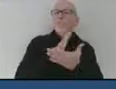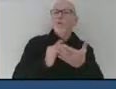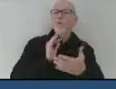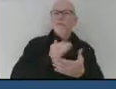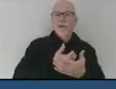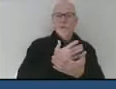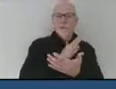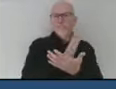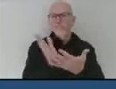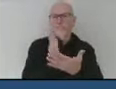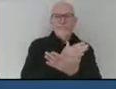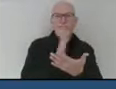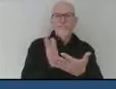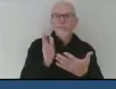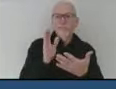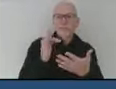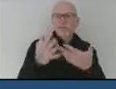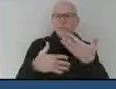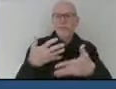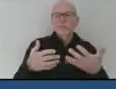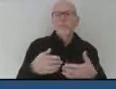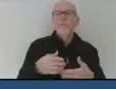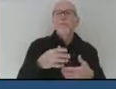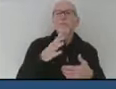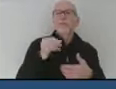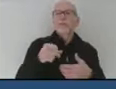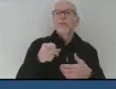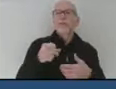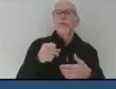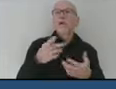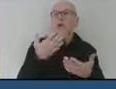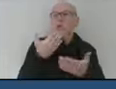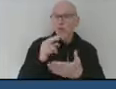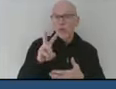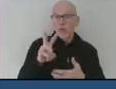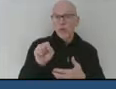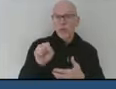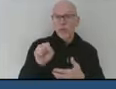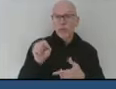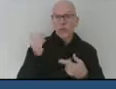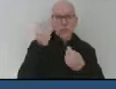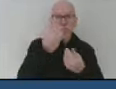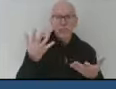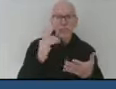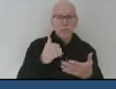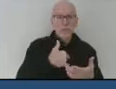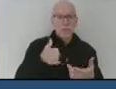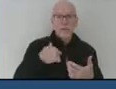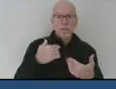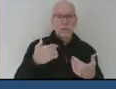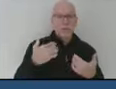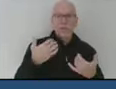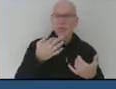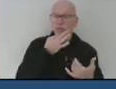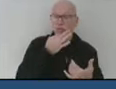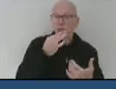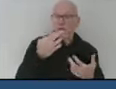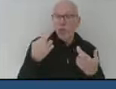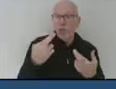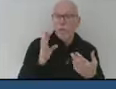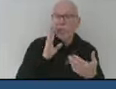continuum. And that is extremely good news to receive, that we're even having this discussion